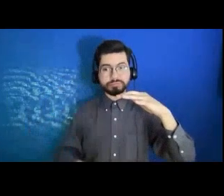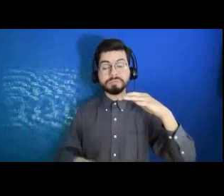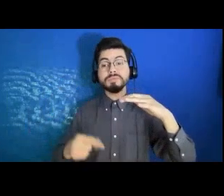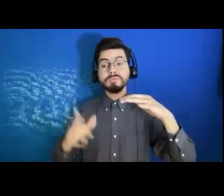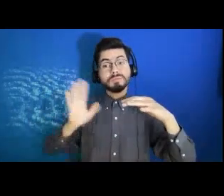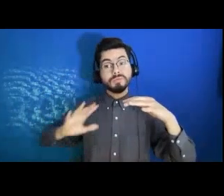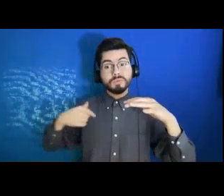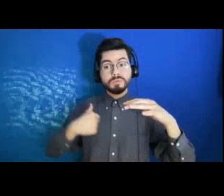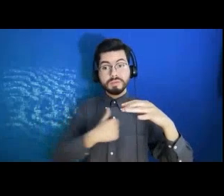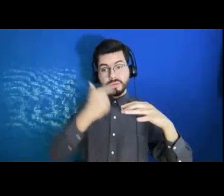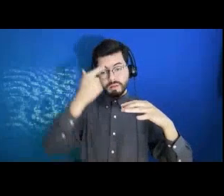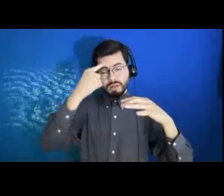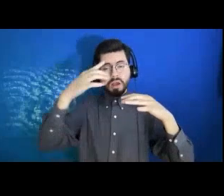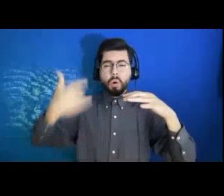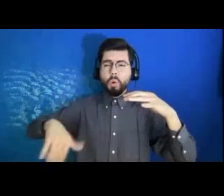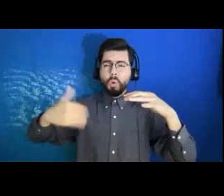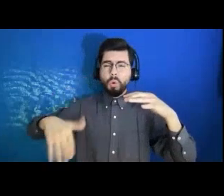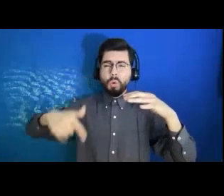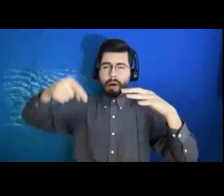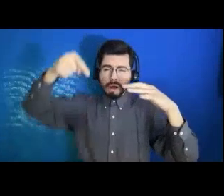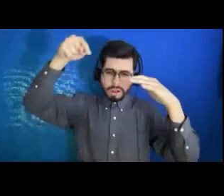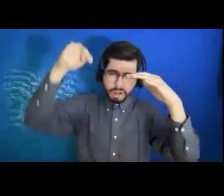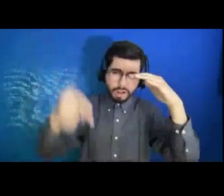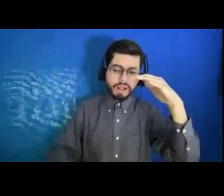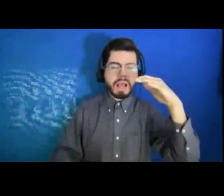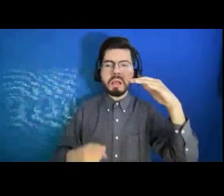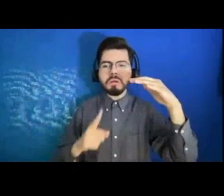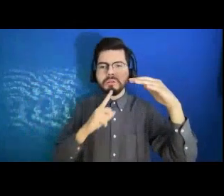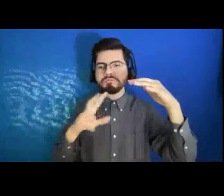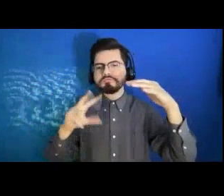thought. And it's a very sharp boundary.